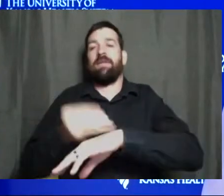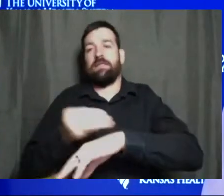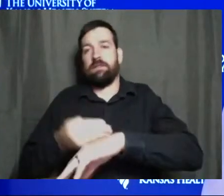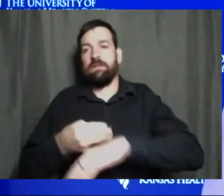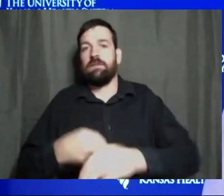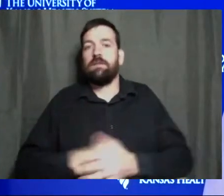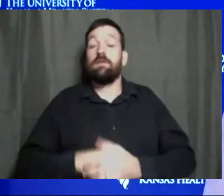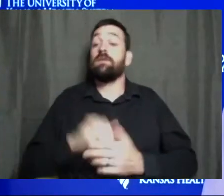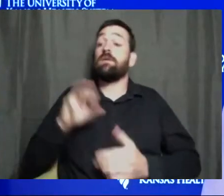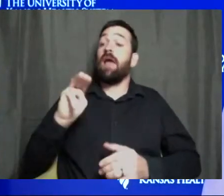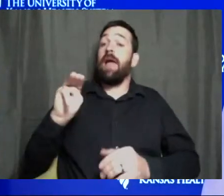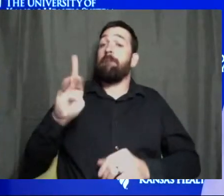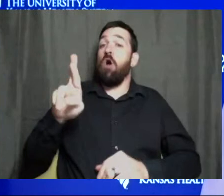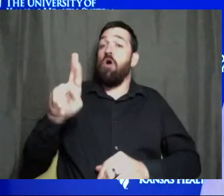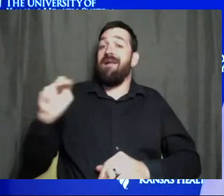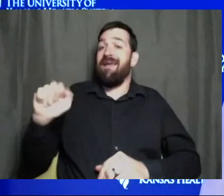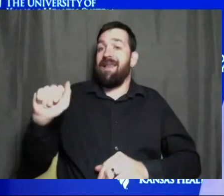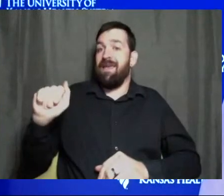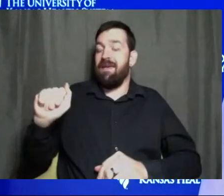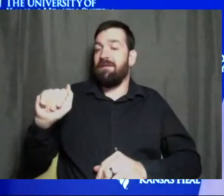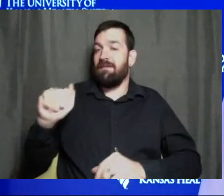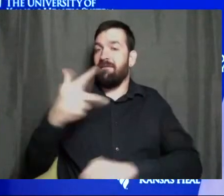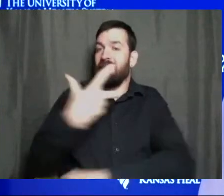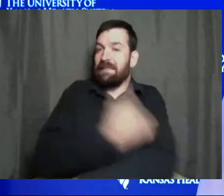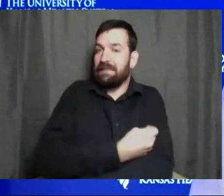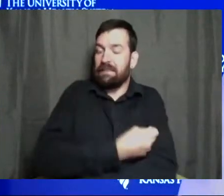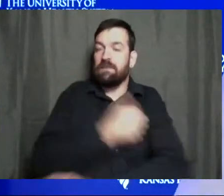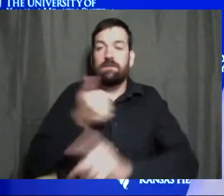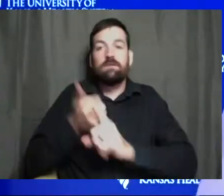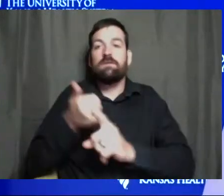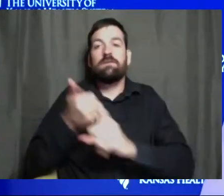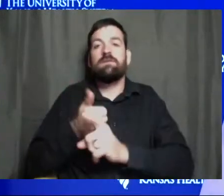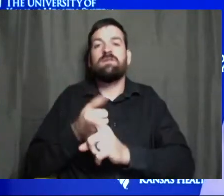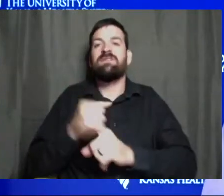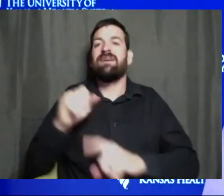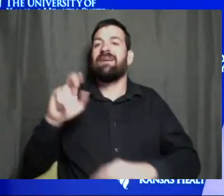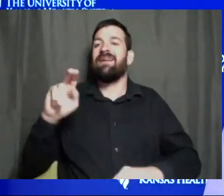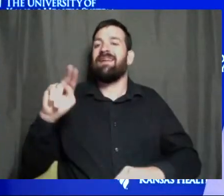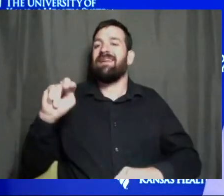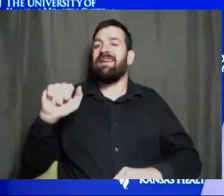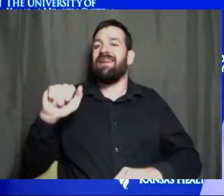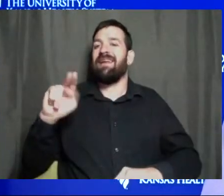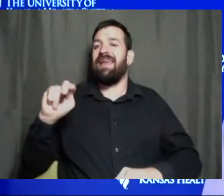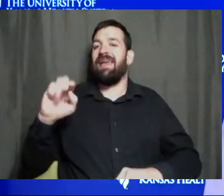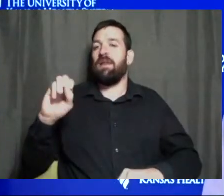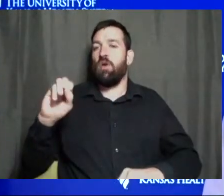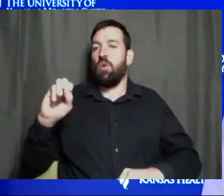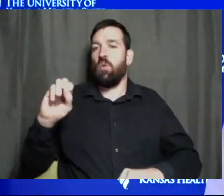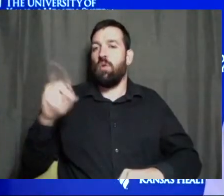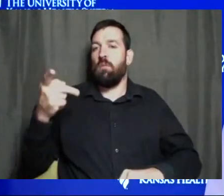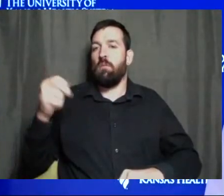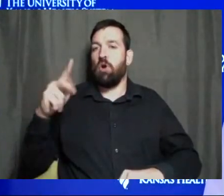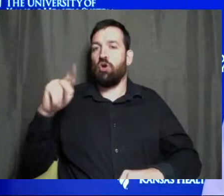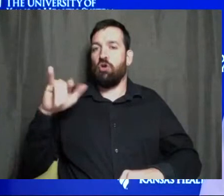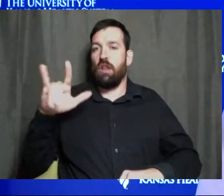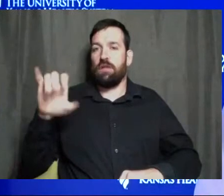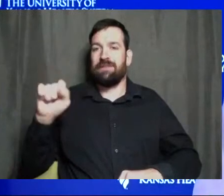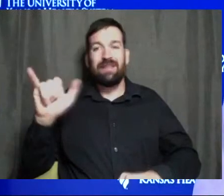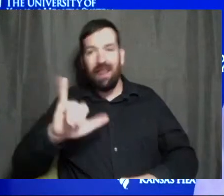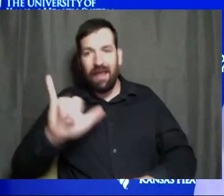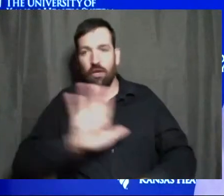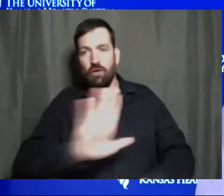are just basically lipid nanoparticles, so it's basically what your cells are, and it's that way so